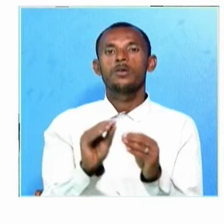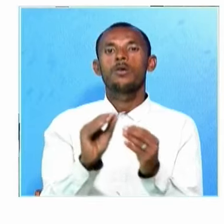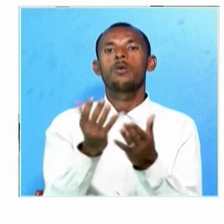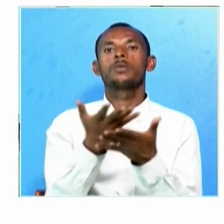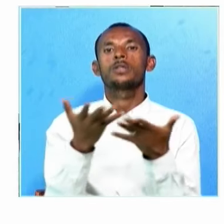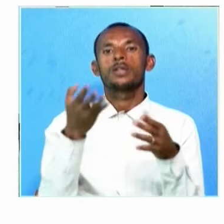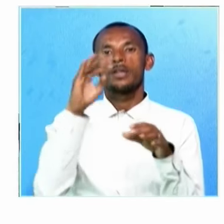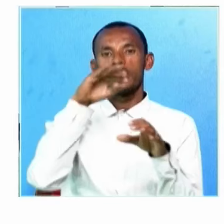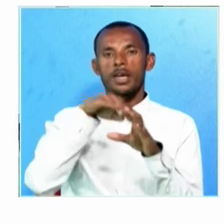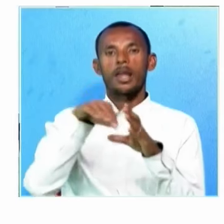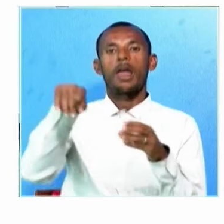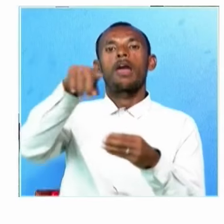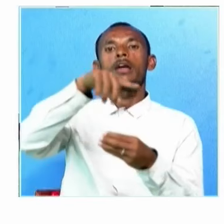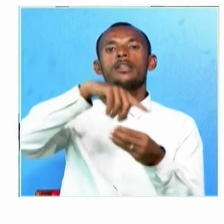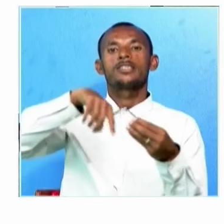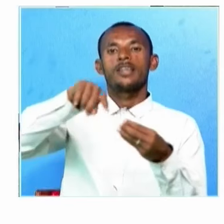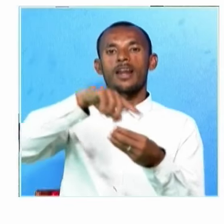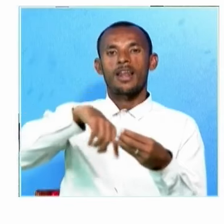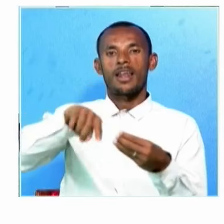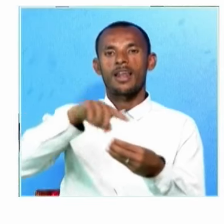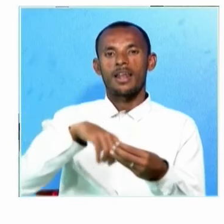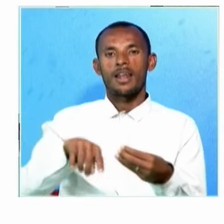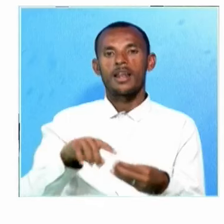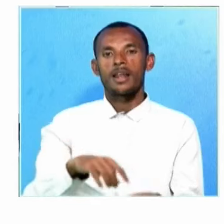in a circle.